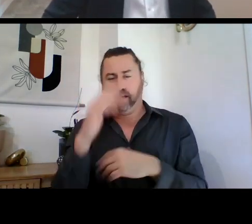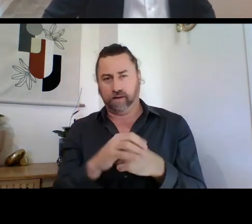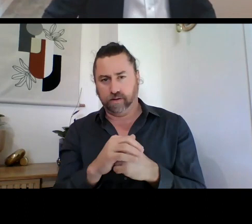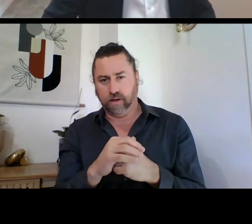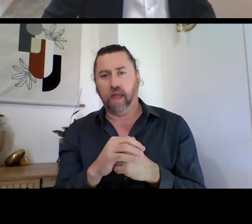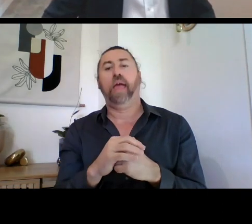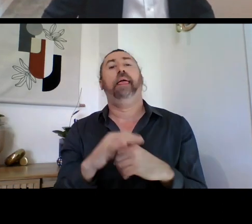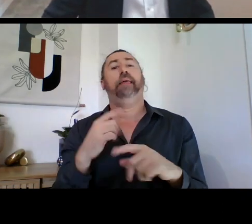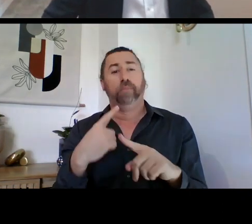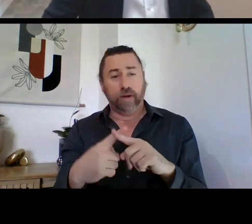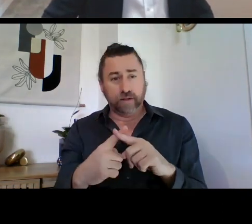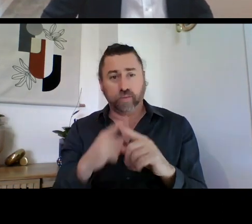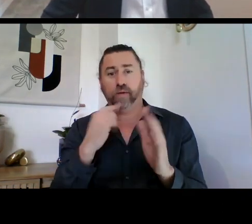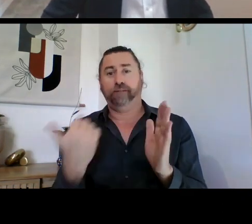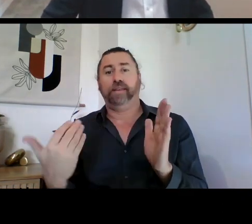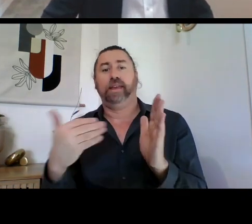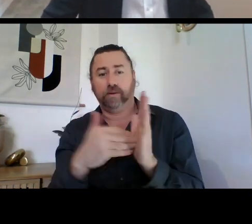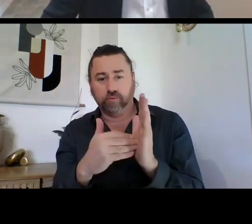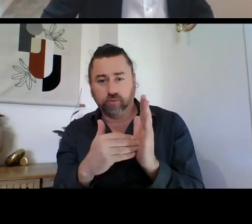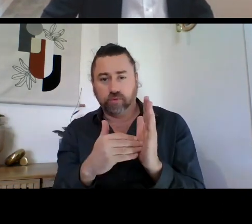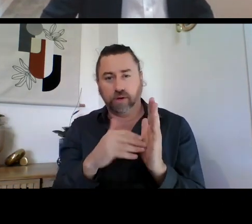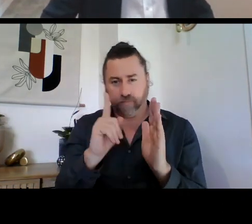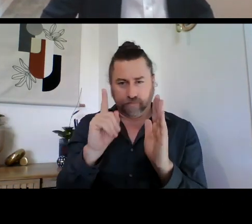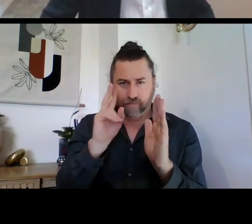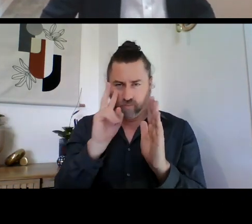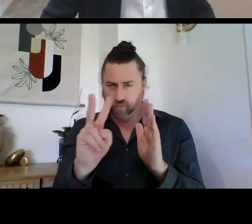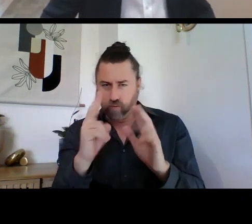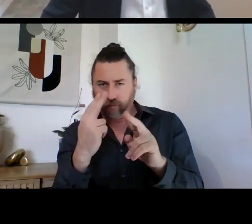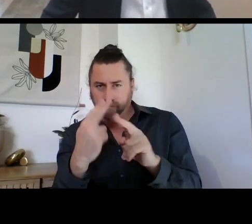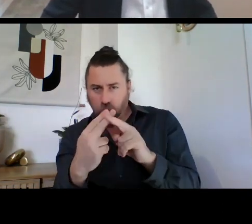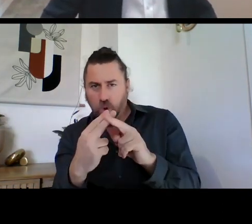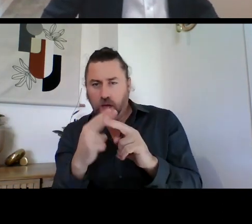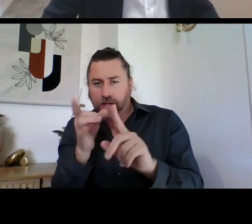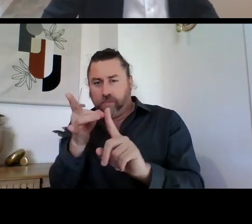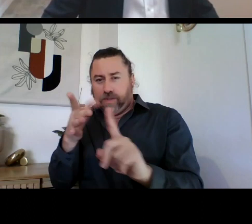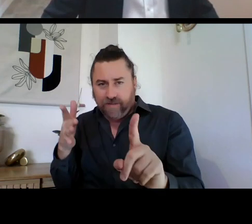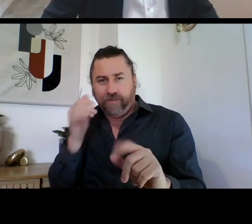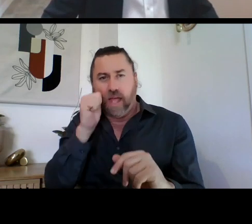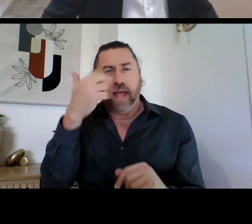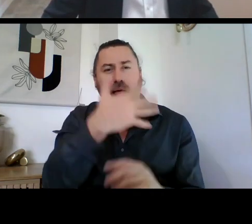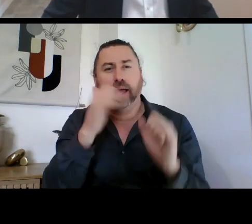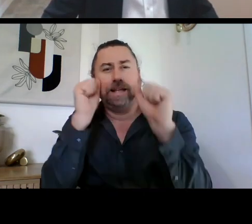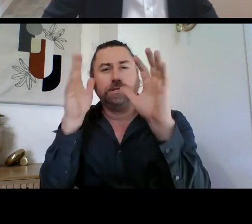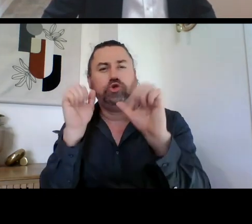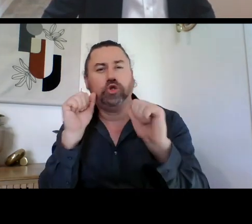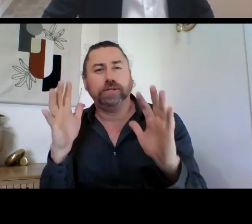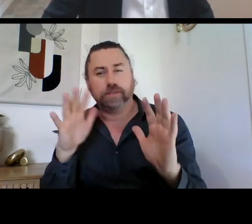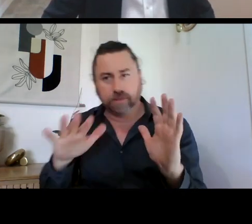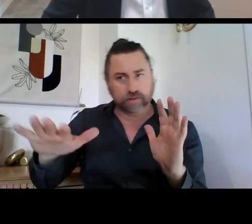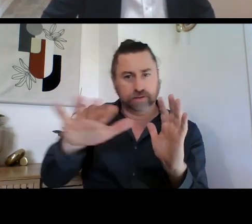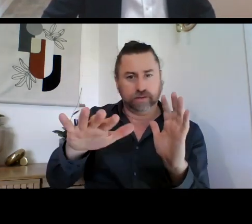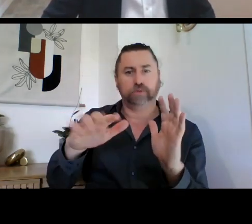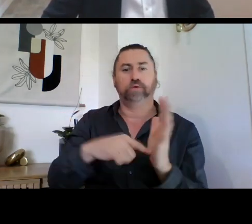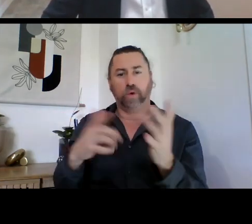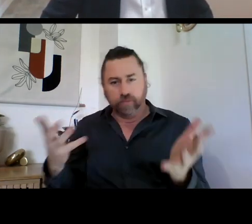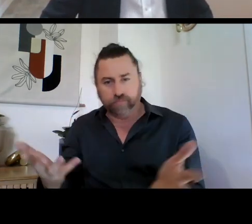And then in addition, we'll be looking to run an approach to market to establish new Indigenous specific assessment organisations to help